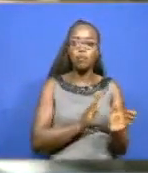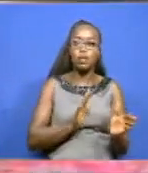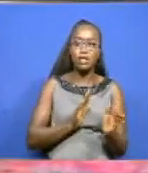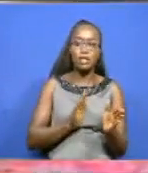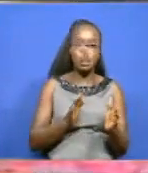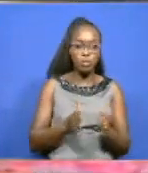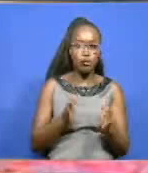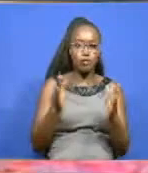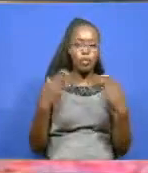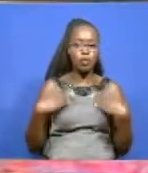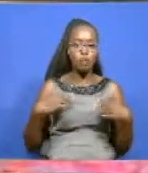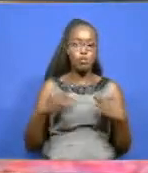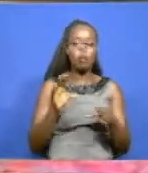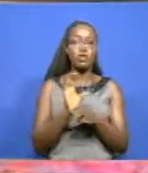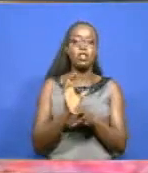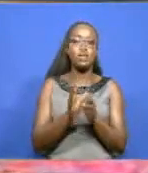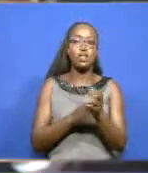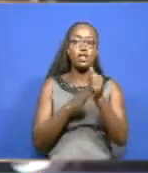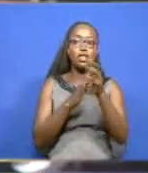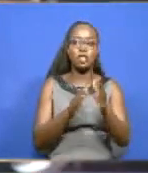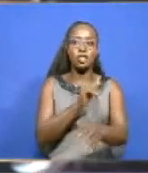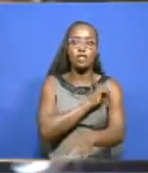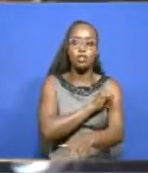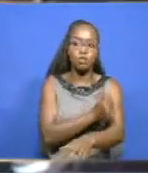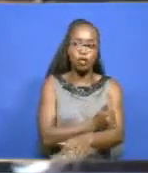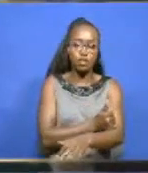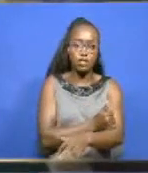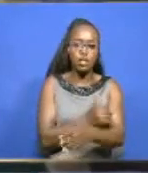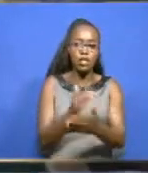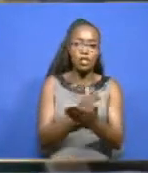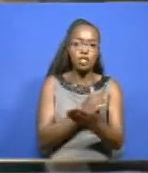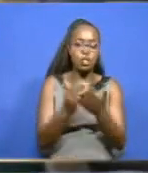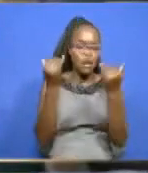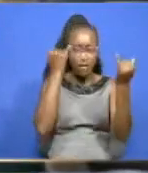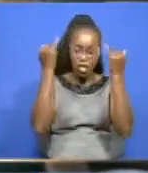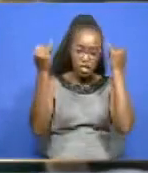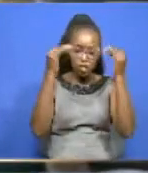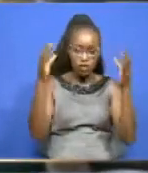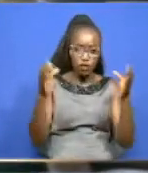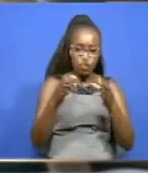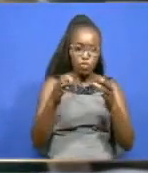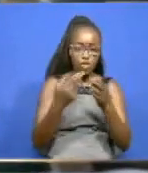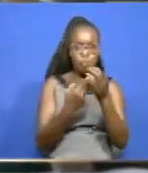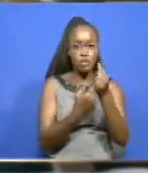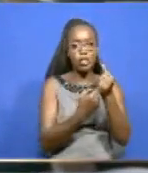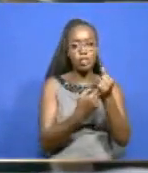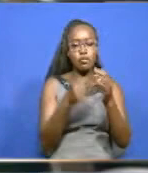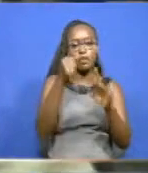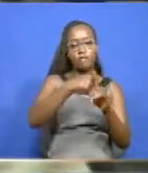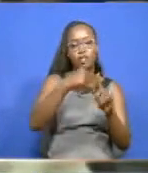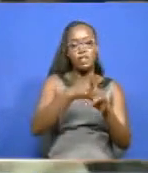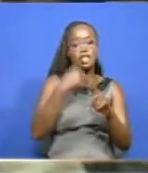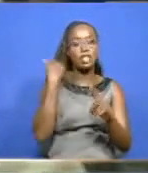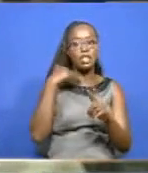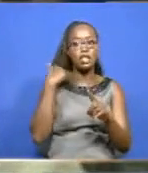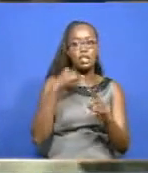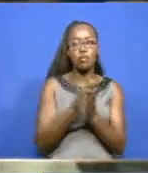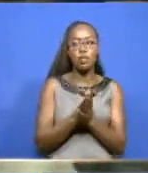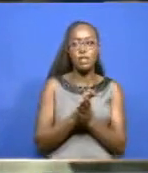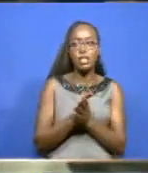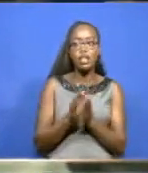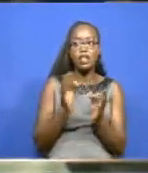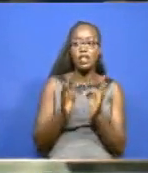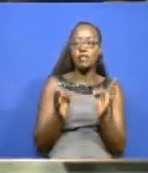platform for residents, church leaders and authorities to share ideas on community partnerships in fighting crime. Mkiona jambo kama